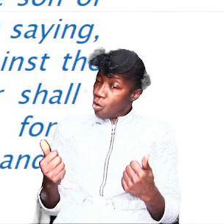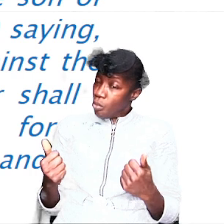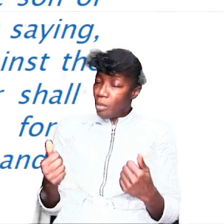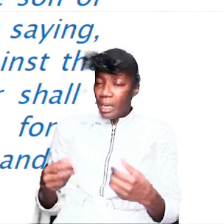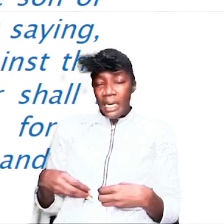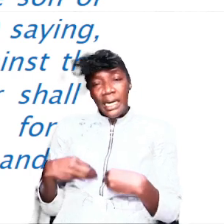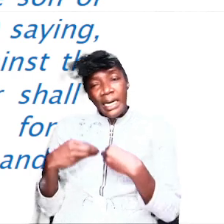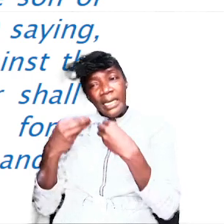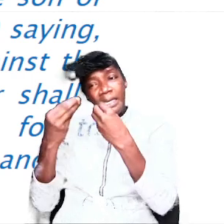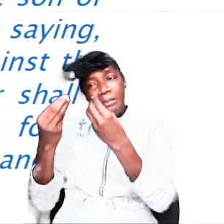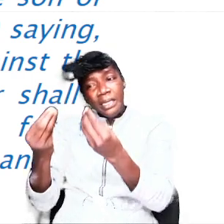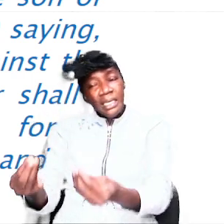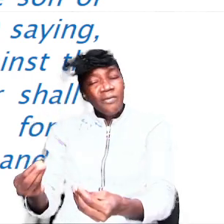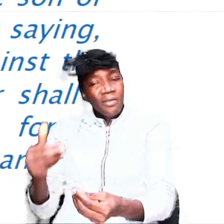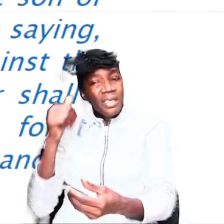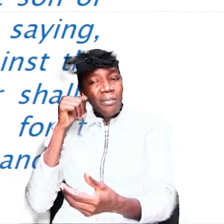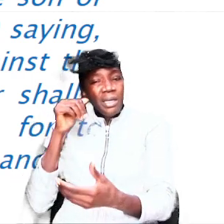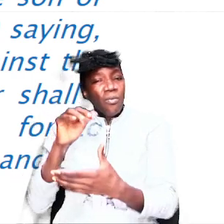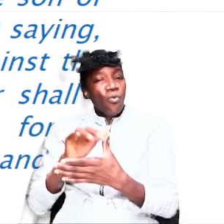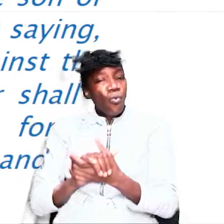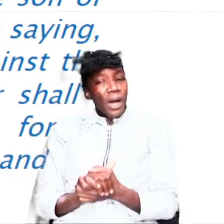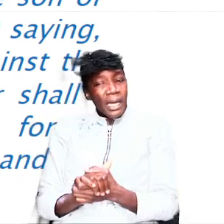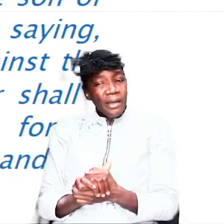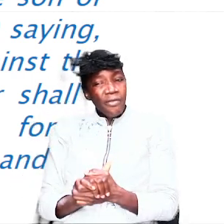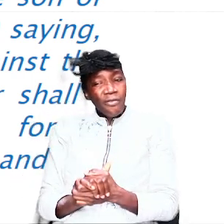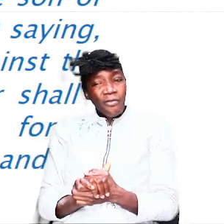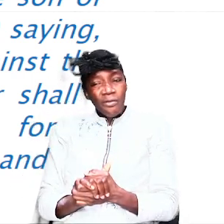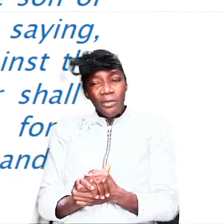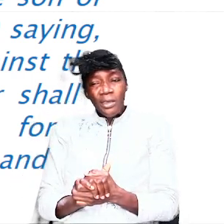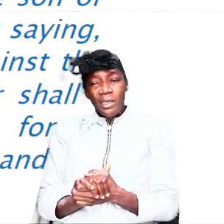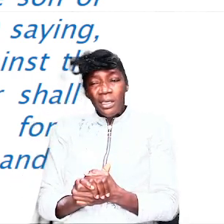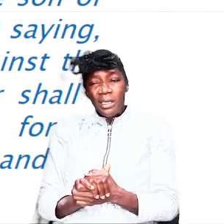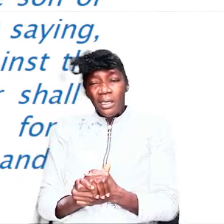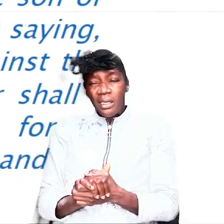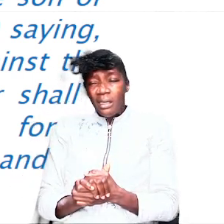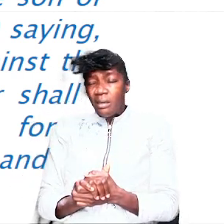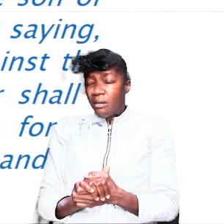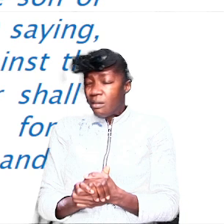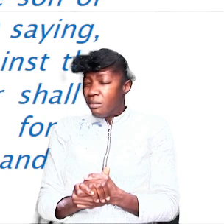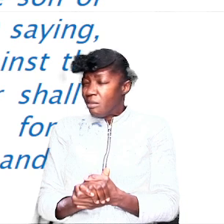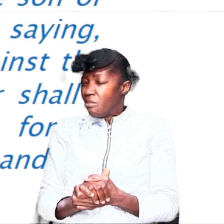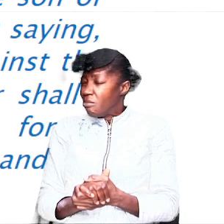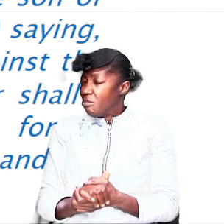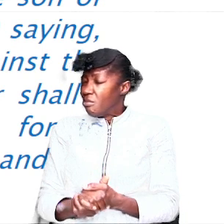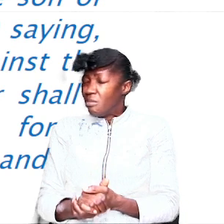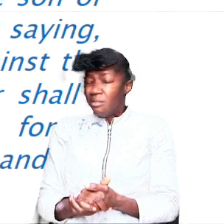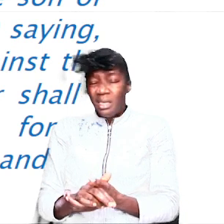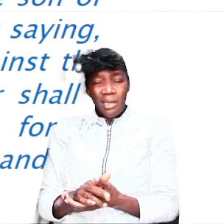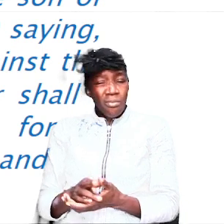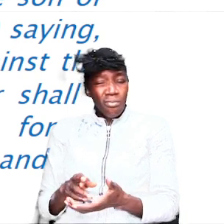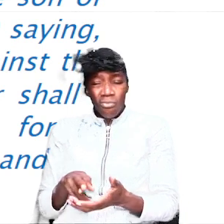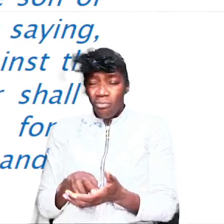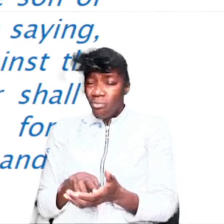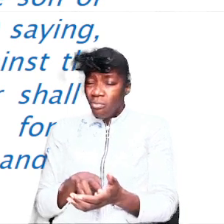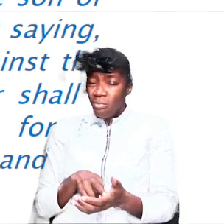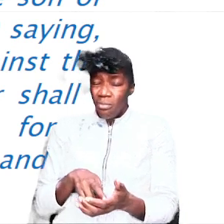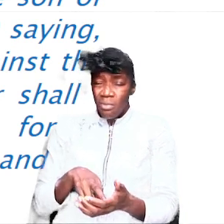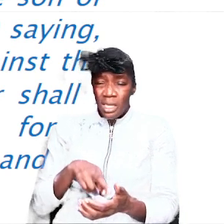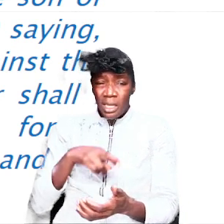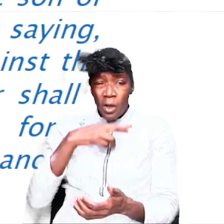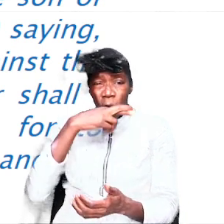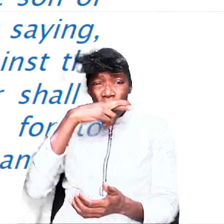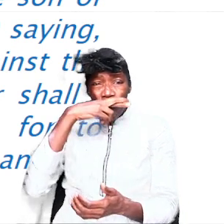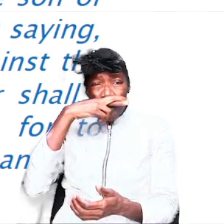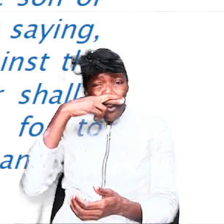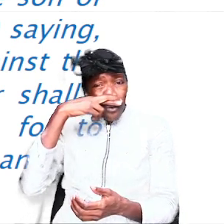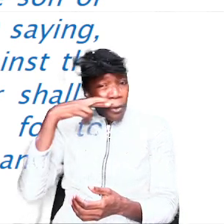gave them his wife. And they raped her, they ravished her, raped her, and she